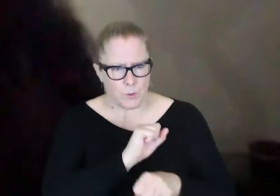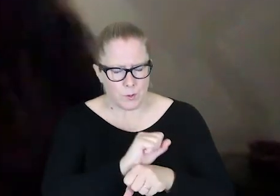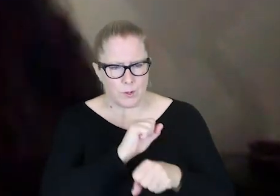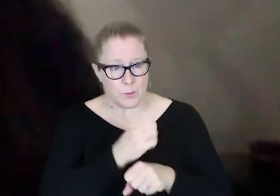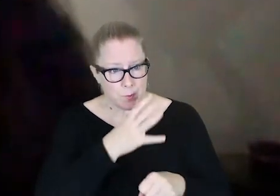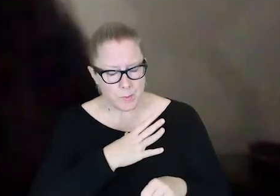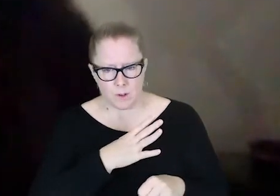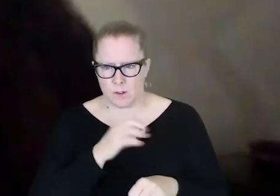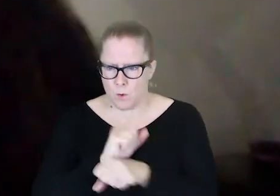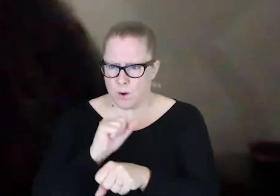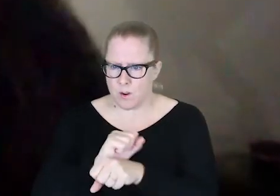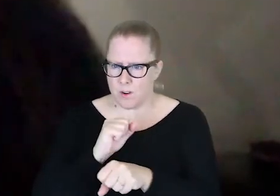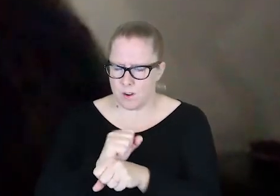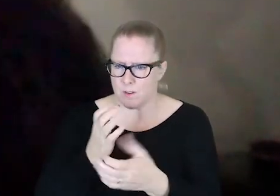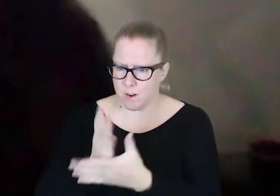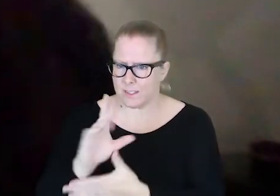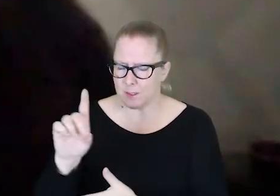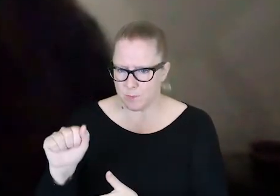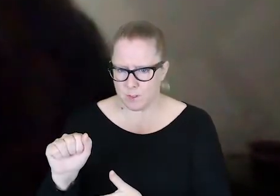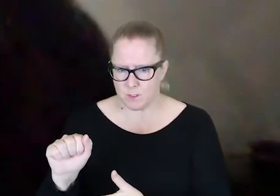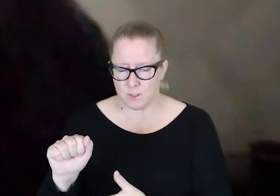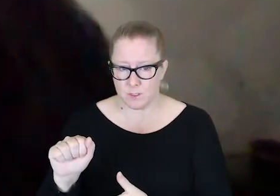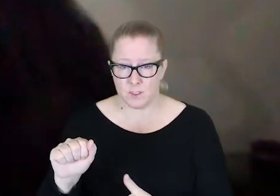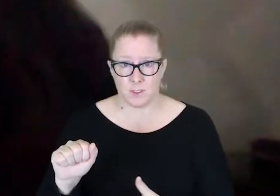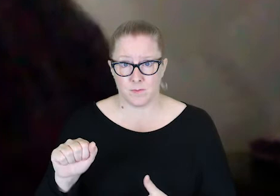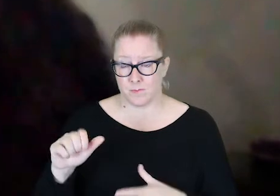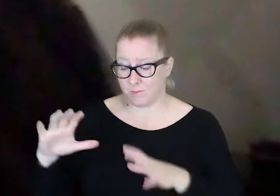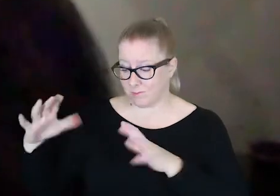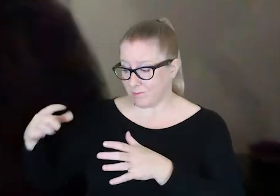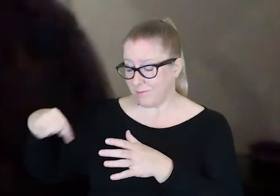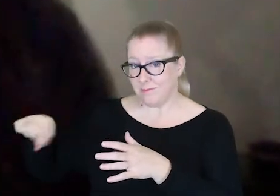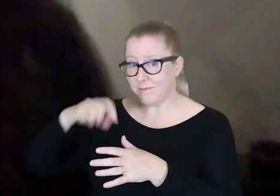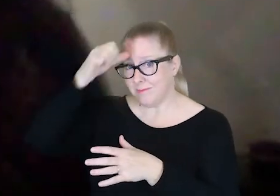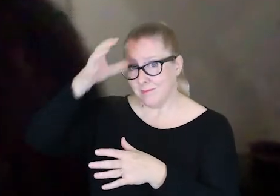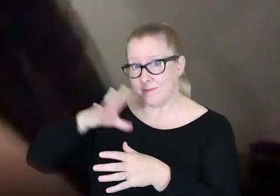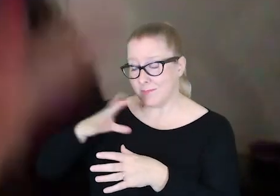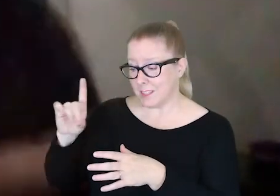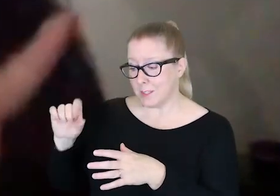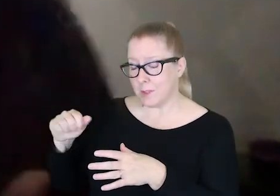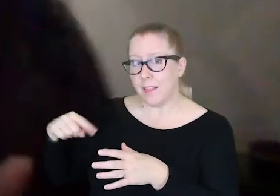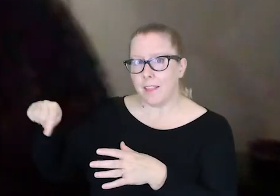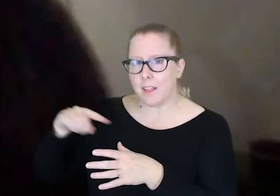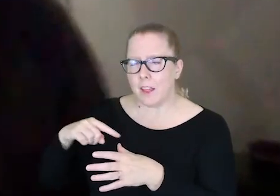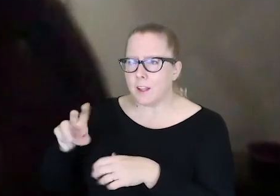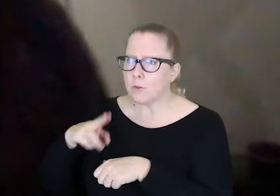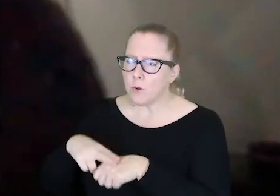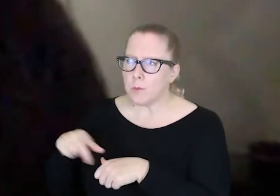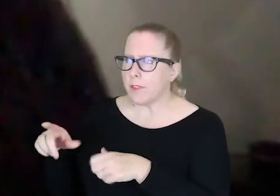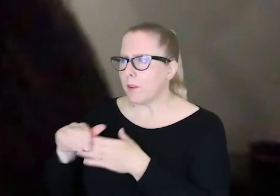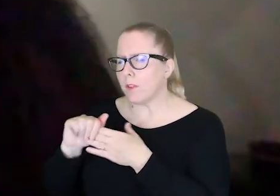the rights of women and girls with disability, though it was not very acceptable because all the men